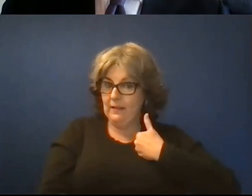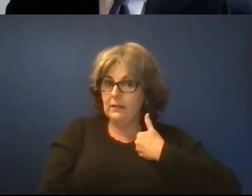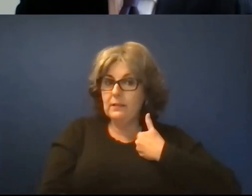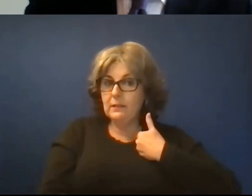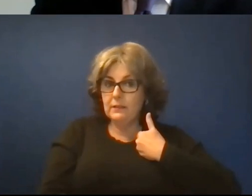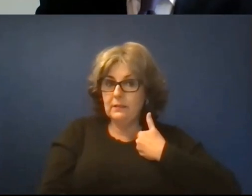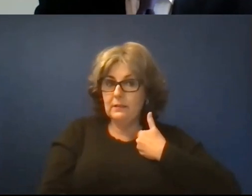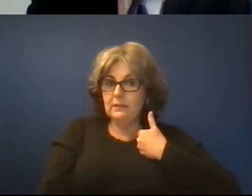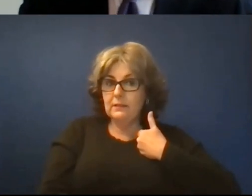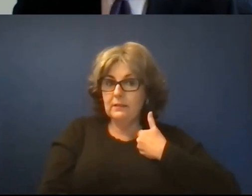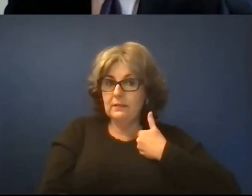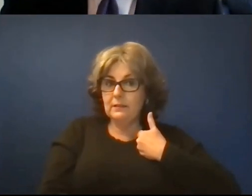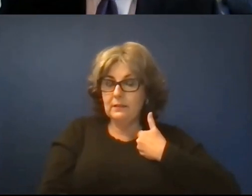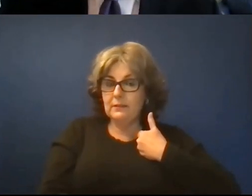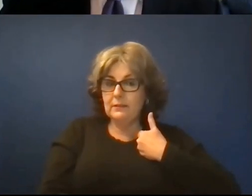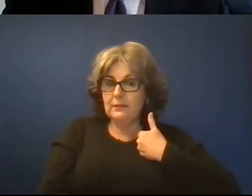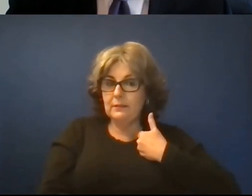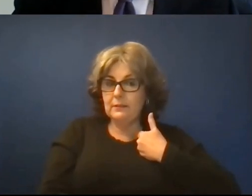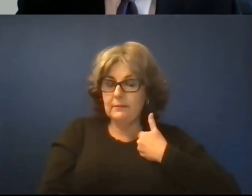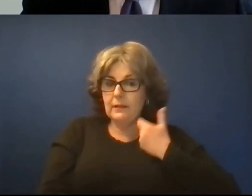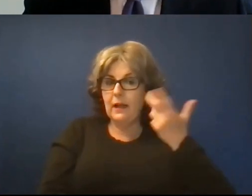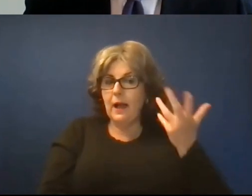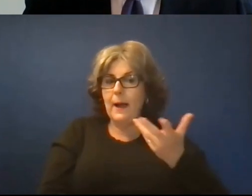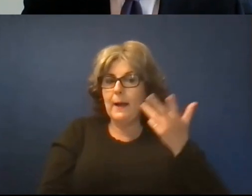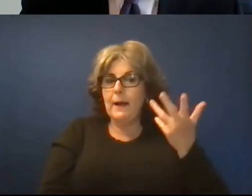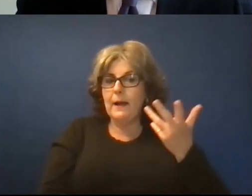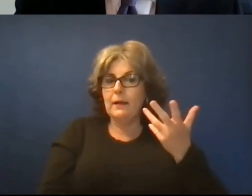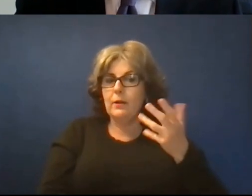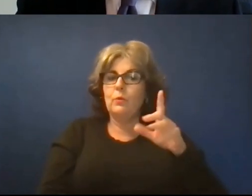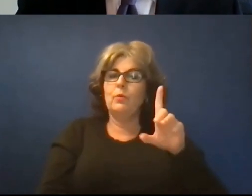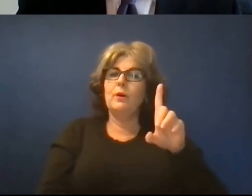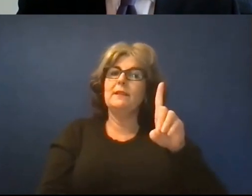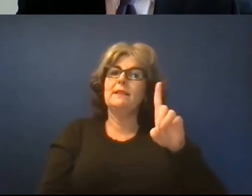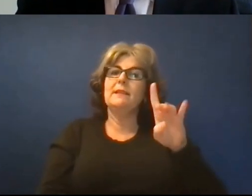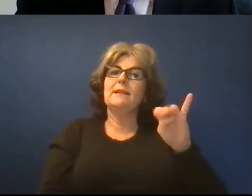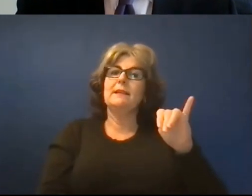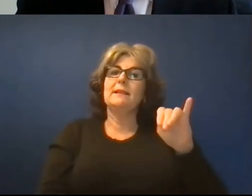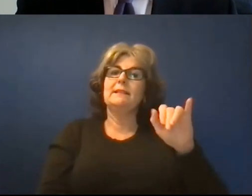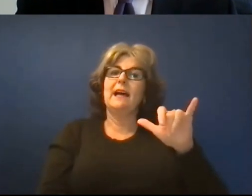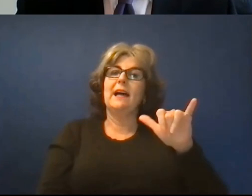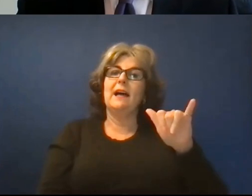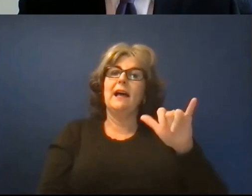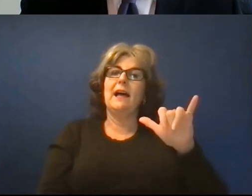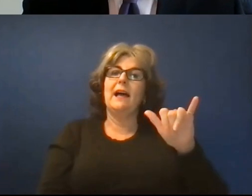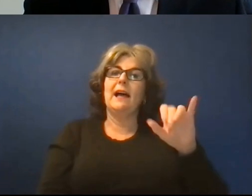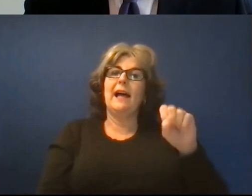I had preceptorship with dialysis, ER,